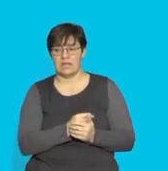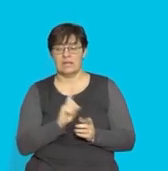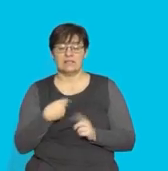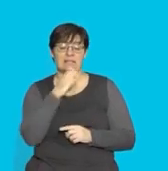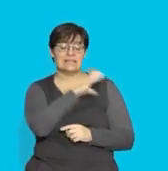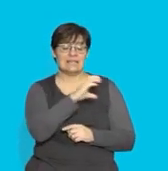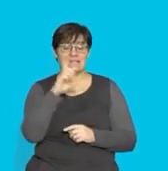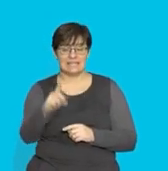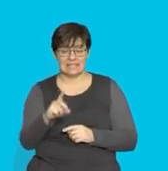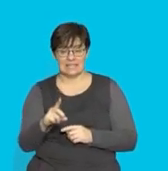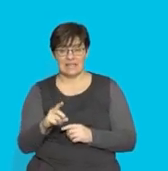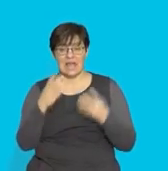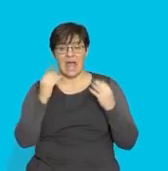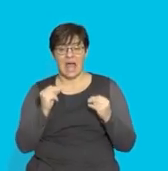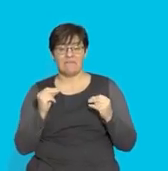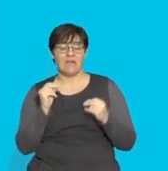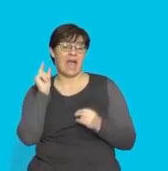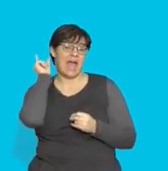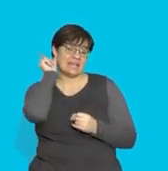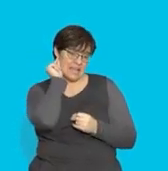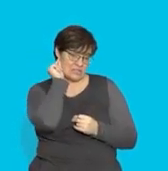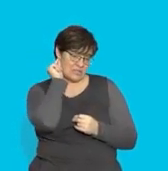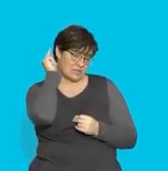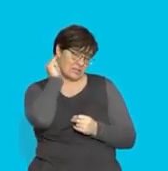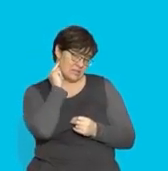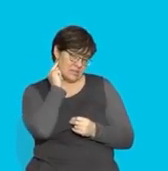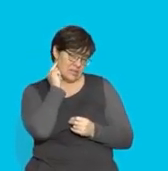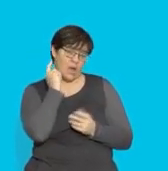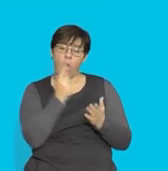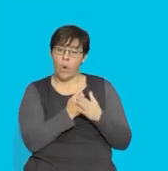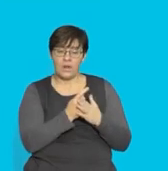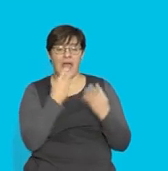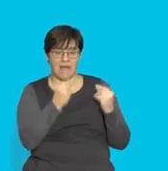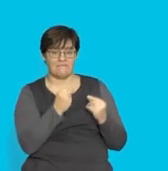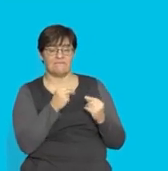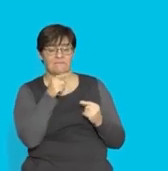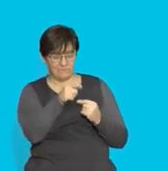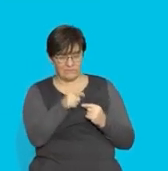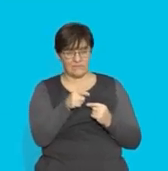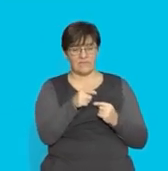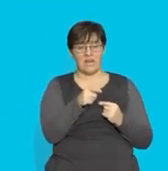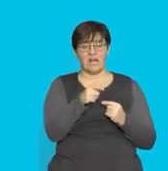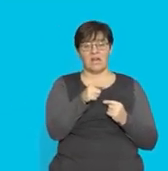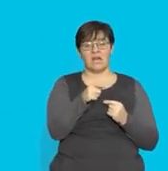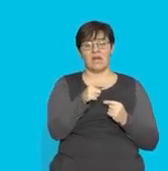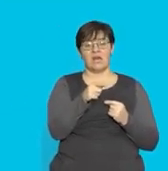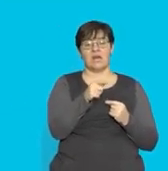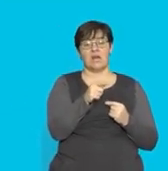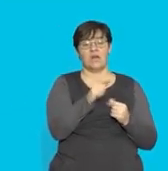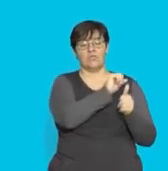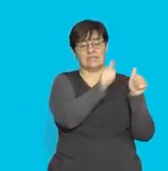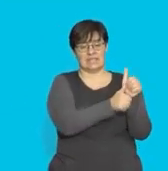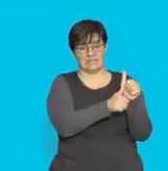that since C and D have attached earlobes, they have only the recessive genes, and as I mentioned, these